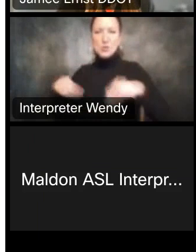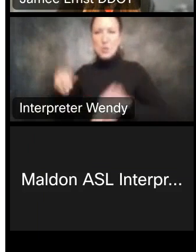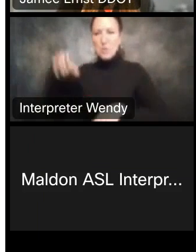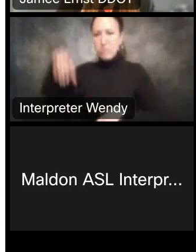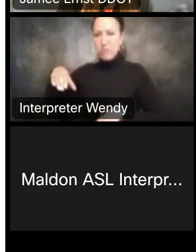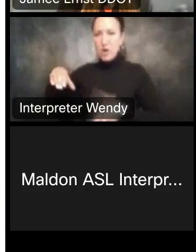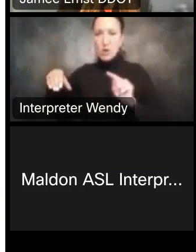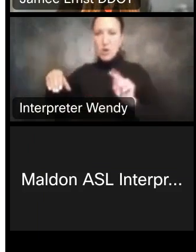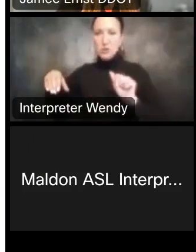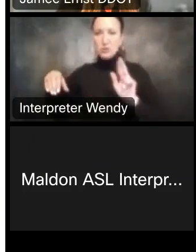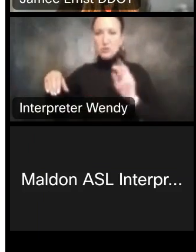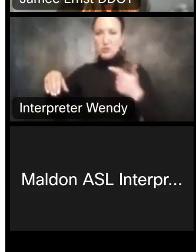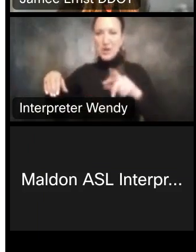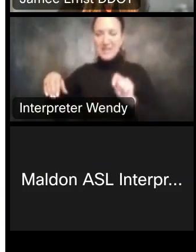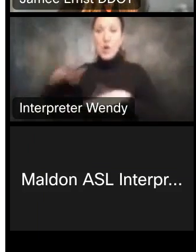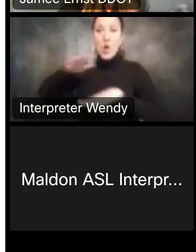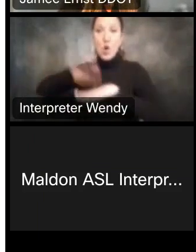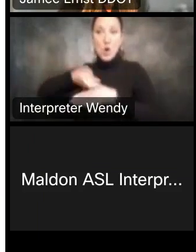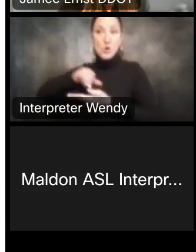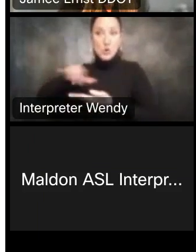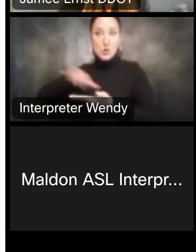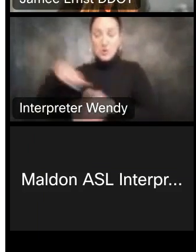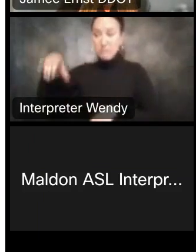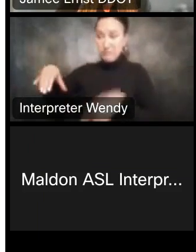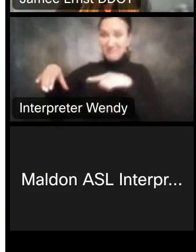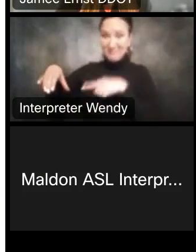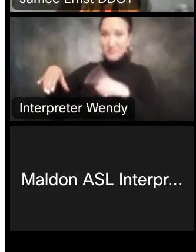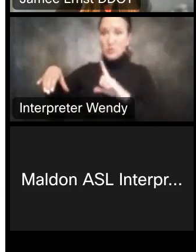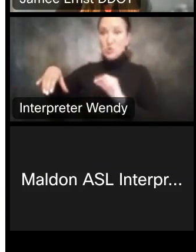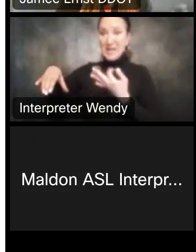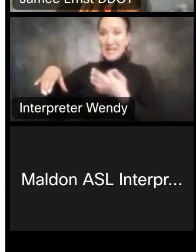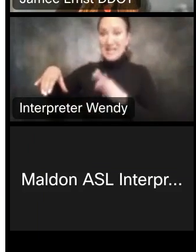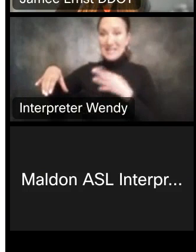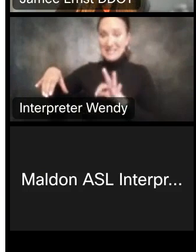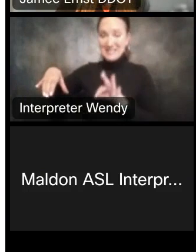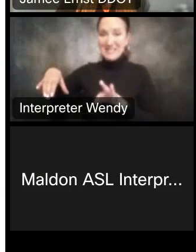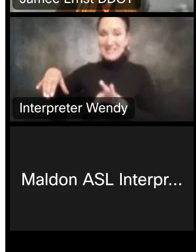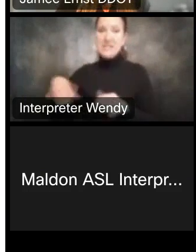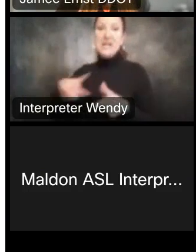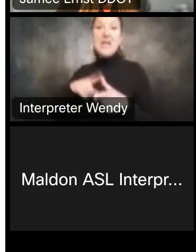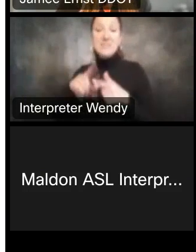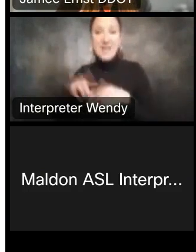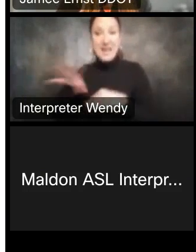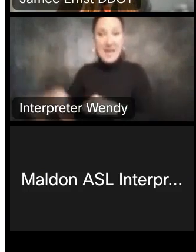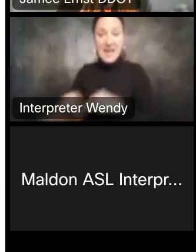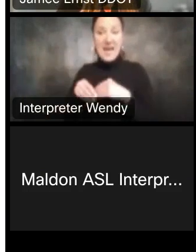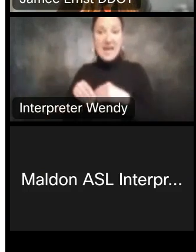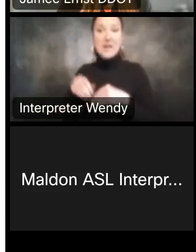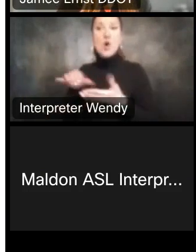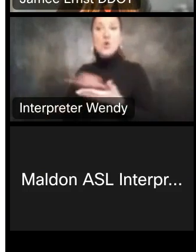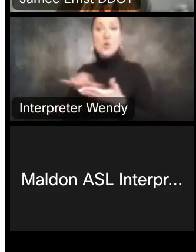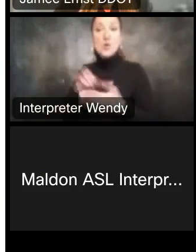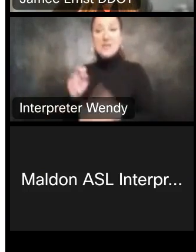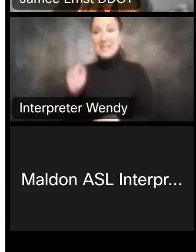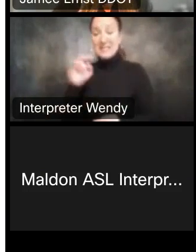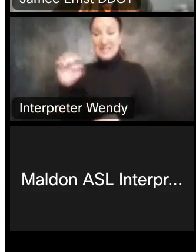Avenue. And we now have, also in 2019, there was an on-street bike facility built on Florida Avenue